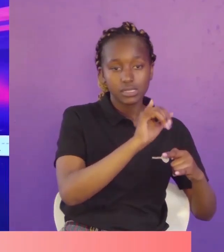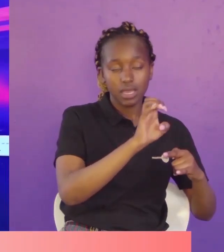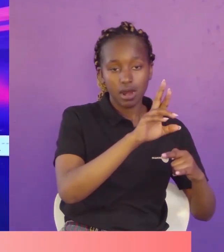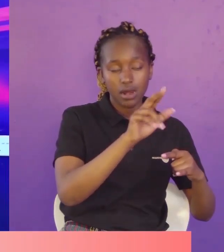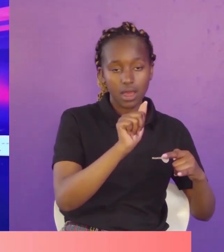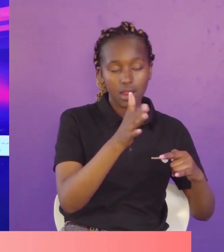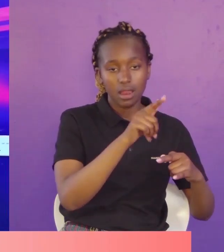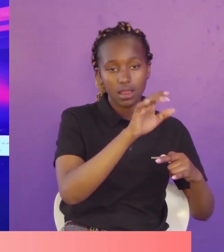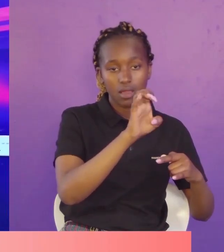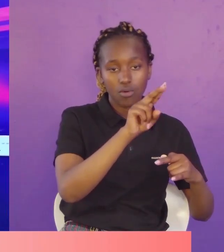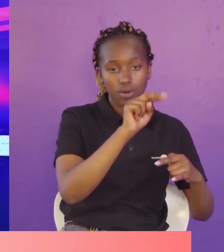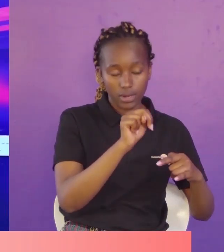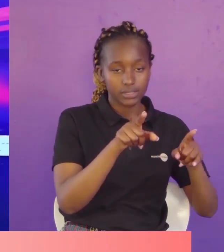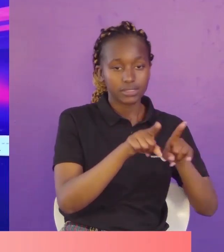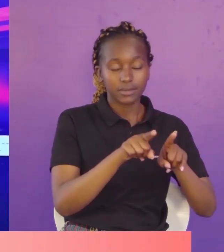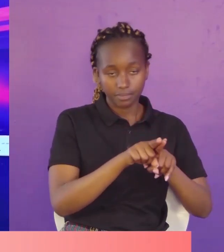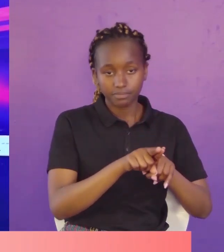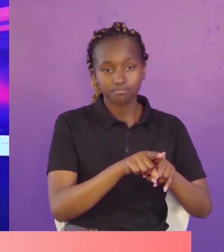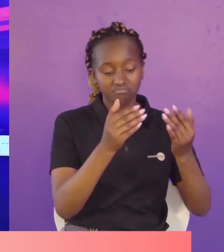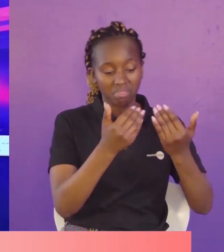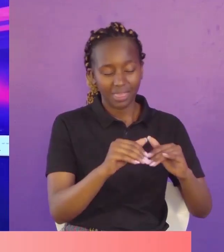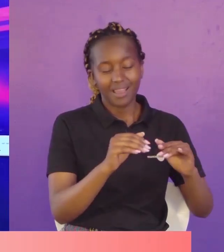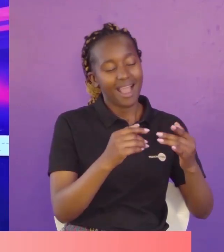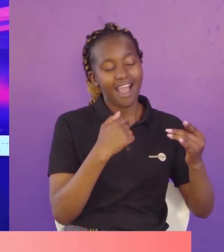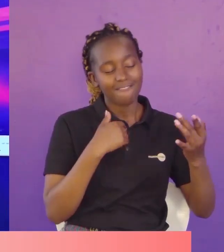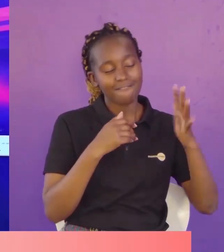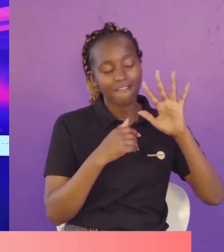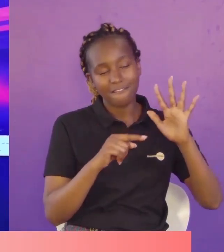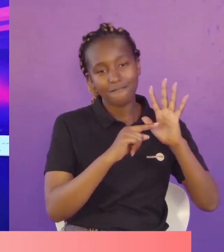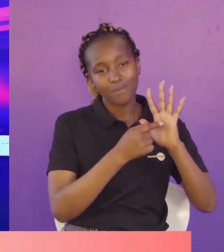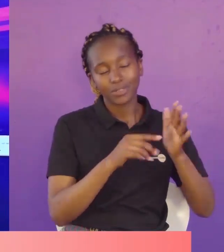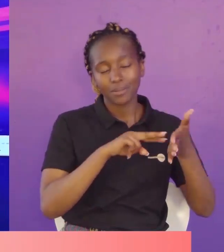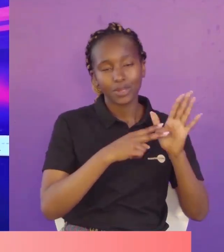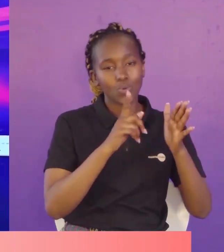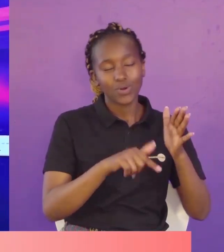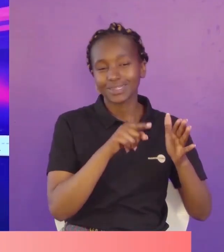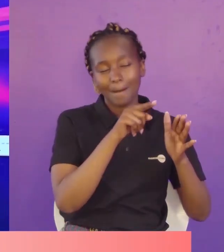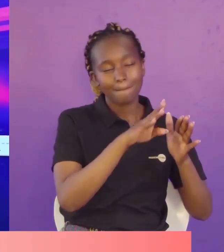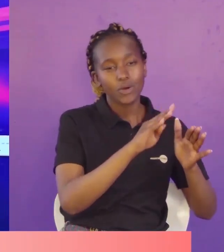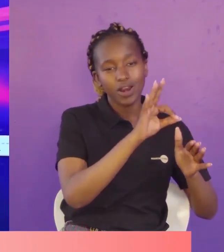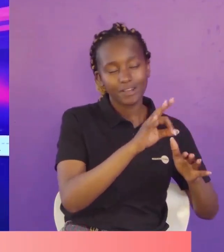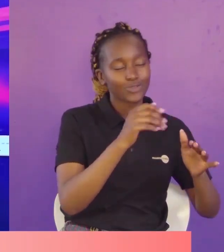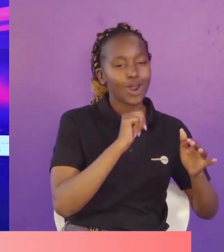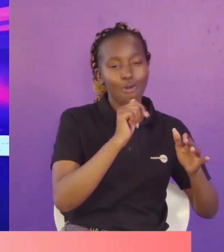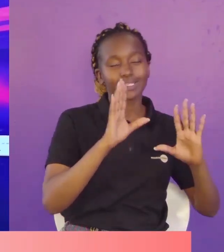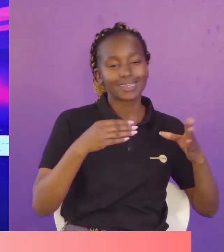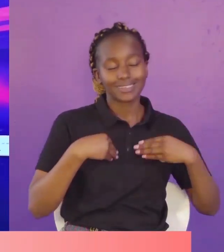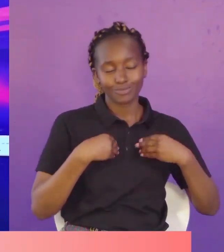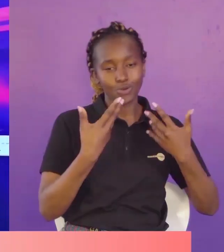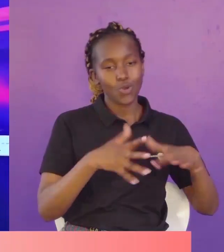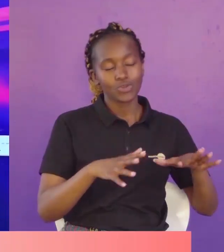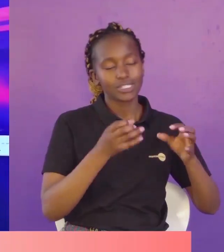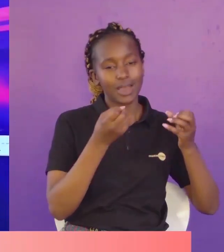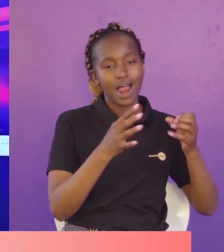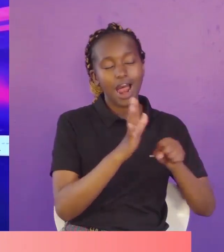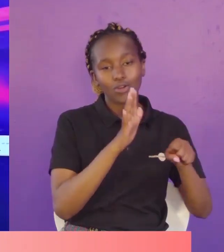Burkina Faso will want to lose all those 5 points, even if they will be playing Egypt or any